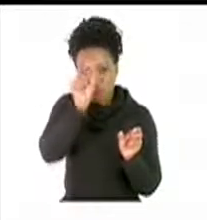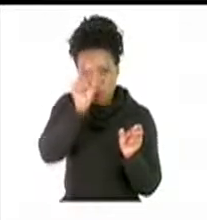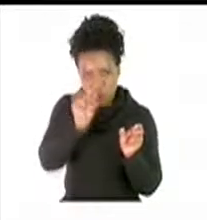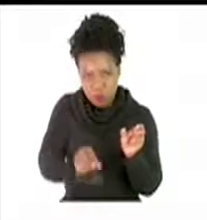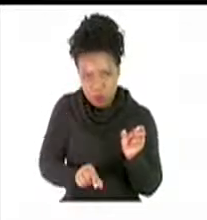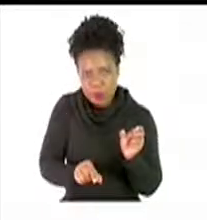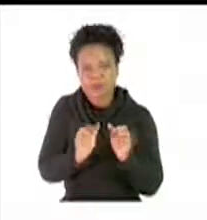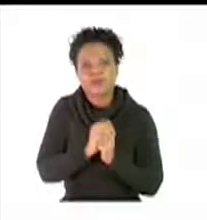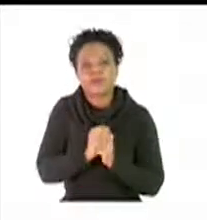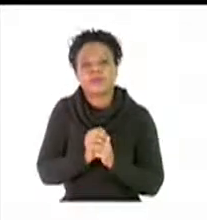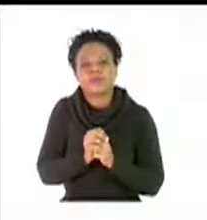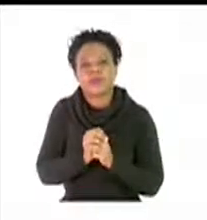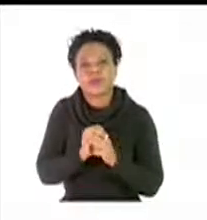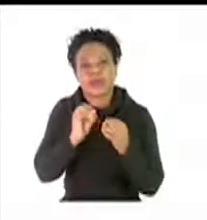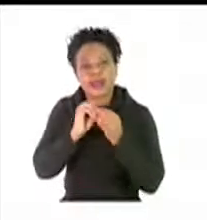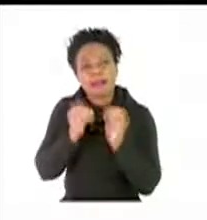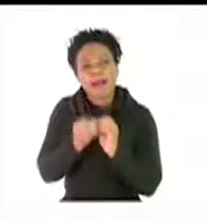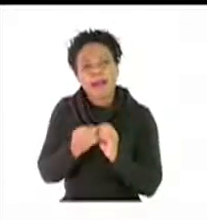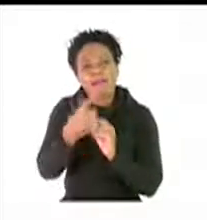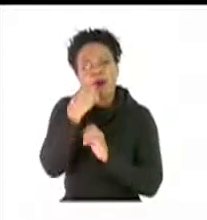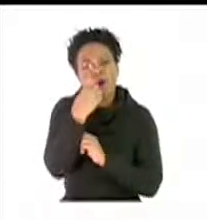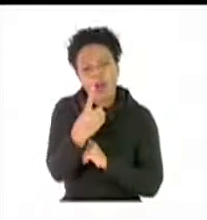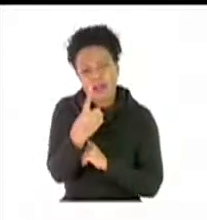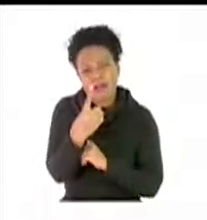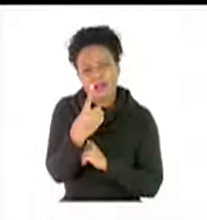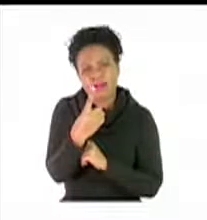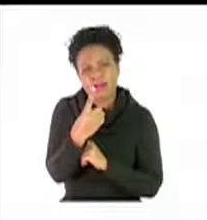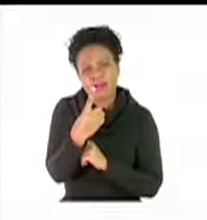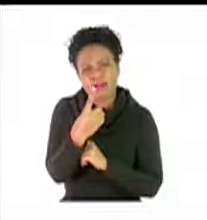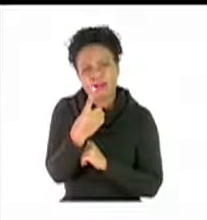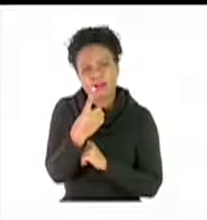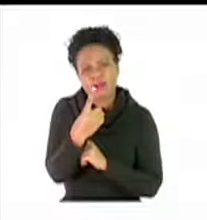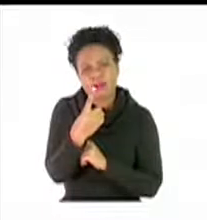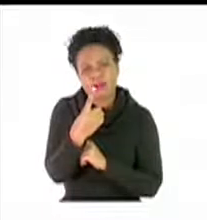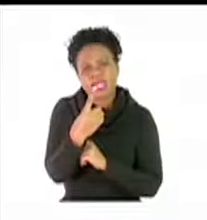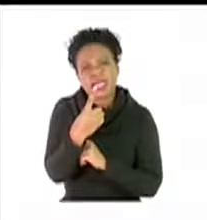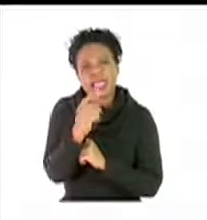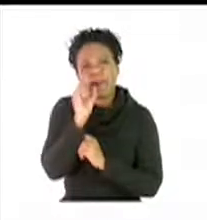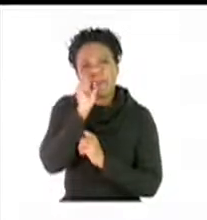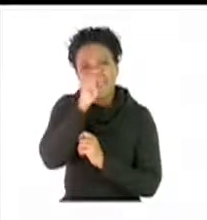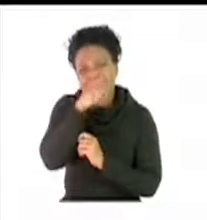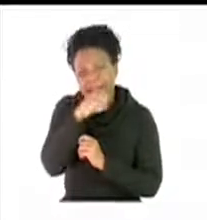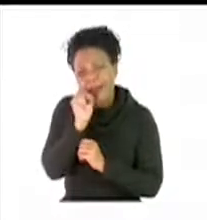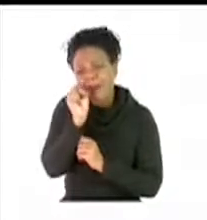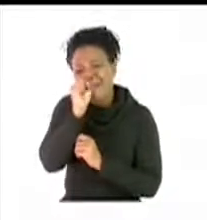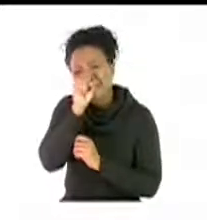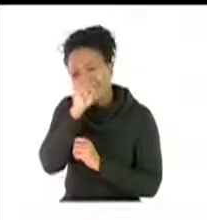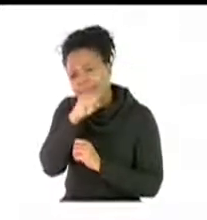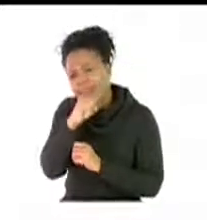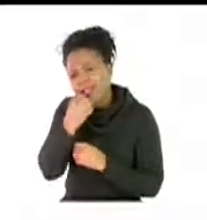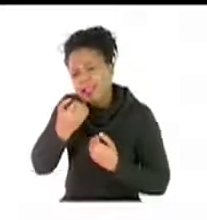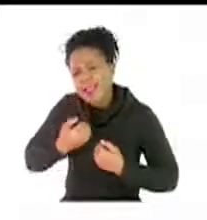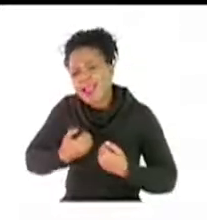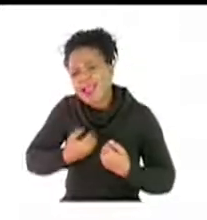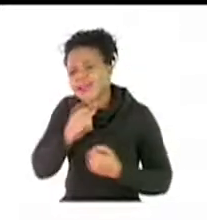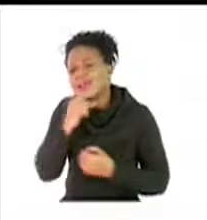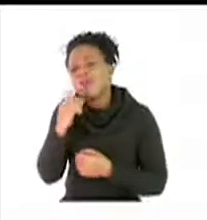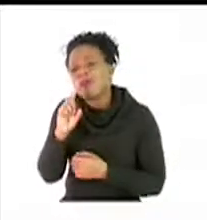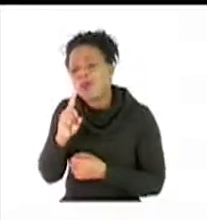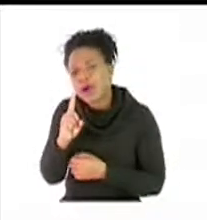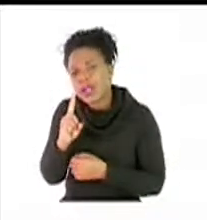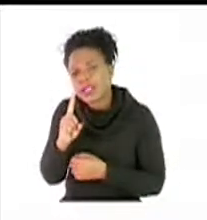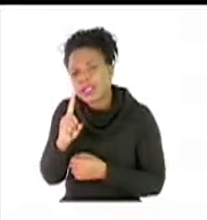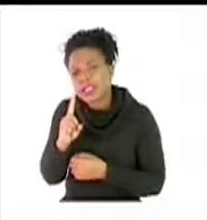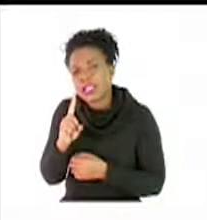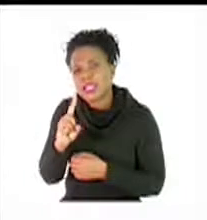number one, you find the diminutive of a pig, the young one of a pig. That should